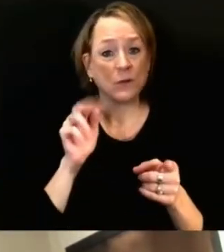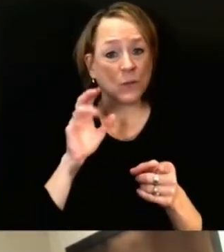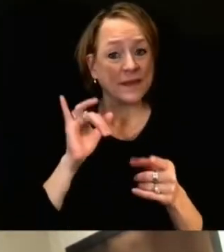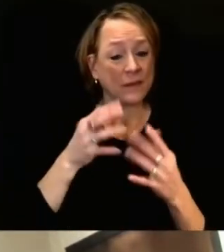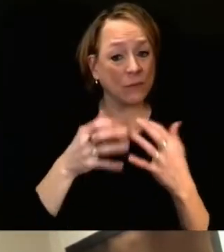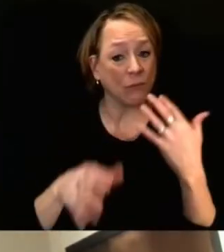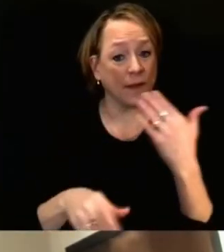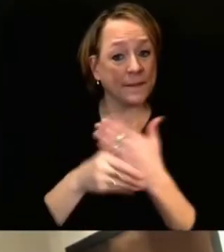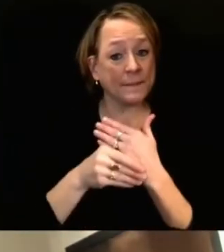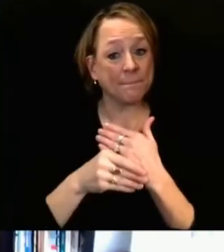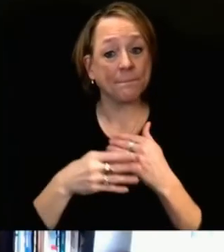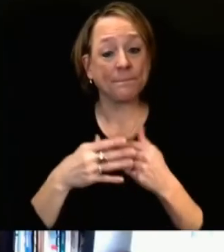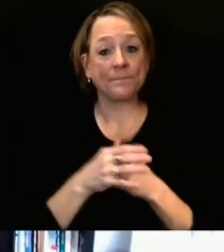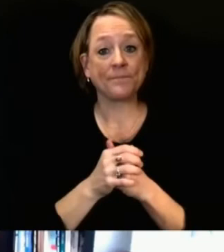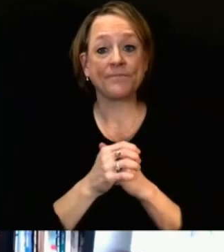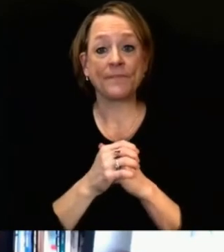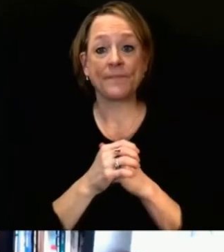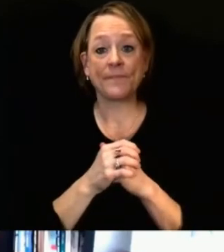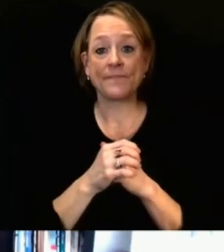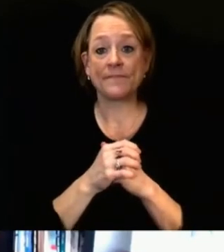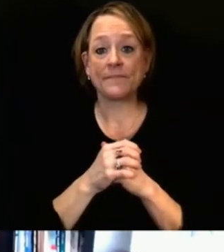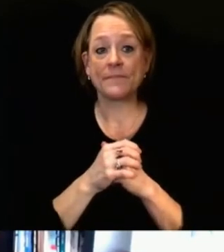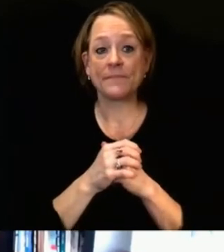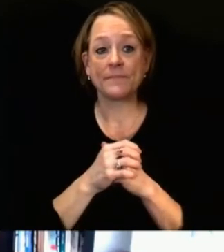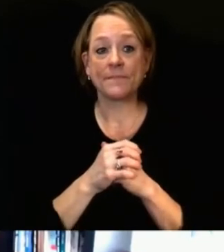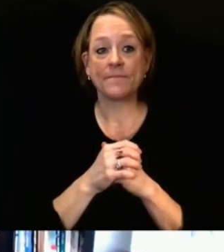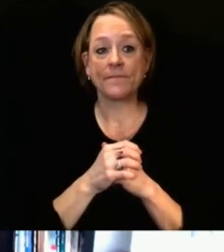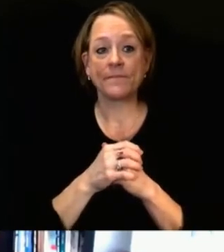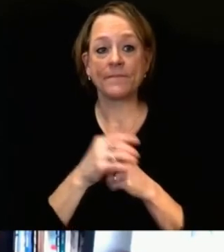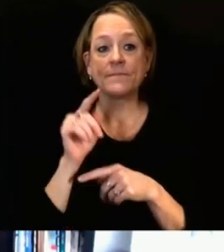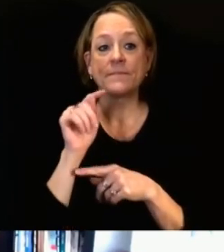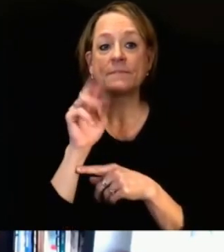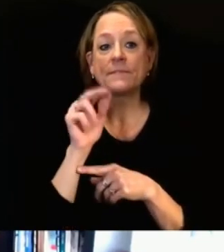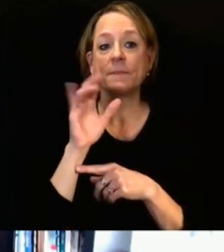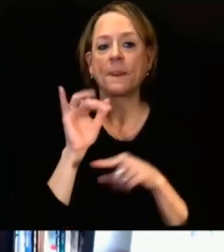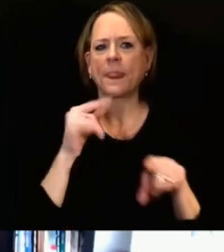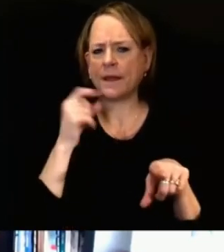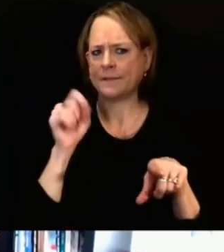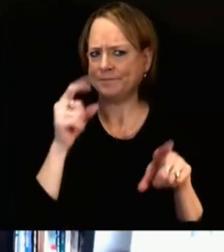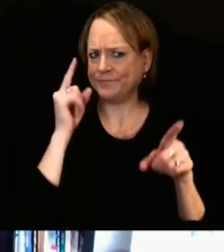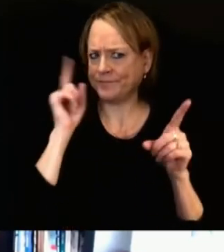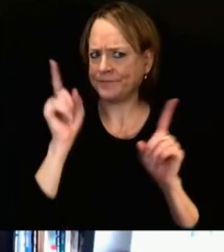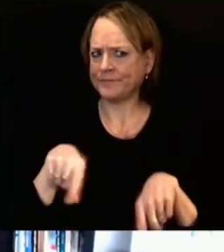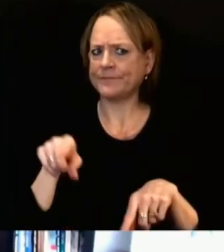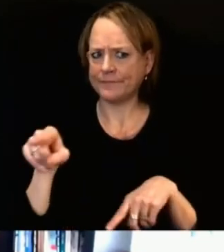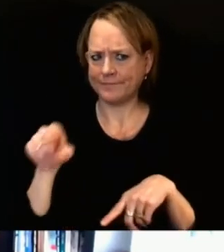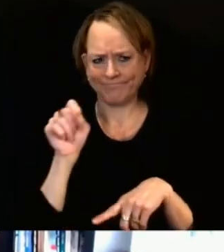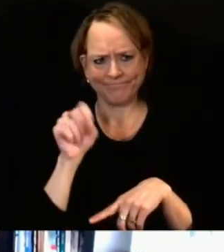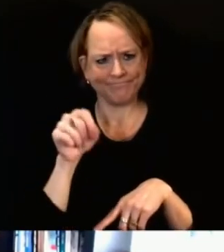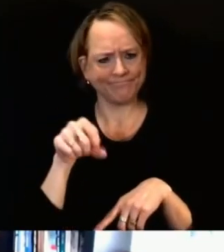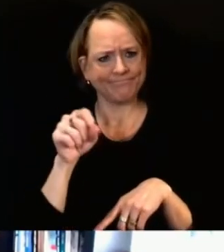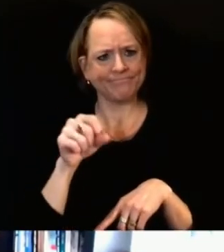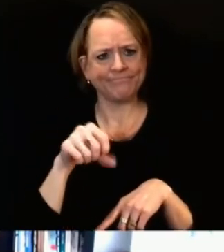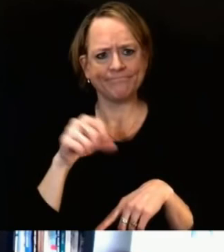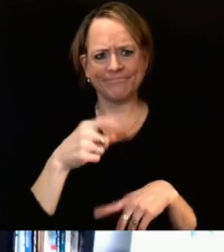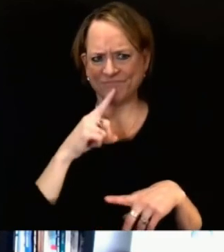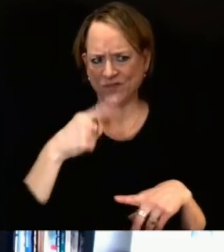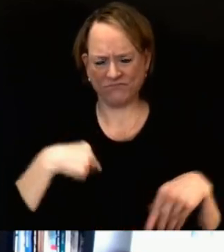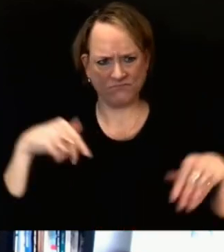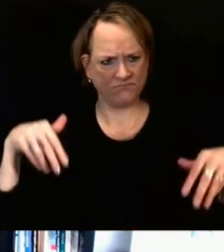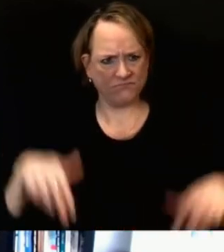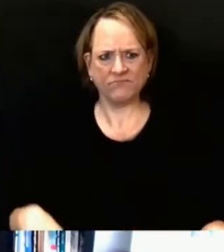question. Yeah, I would agree, Ryan, and it's just amazing to see that